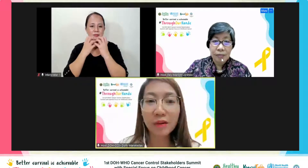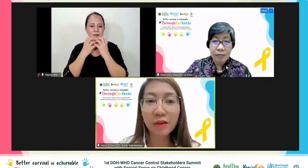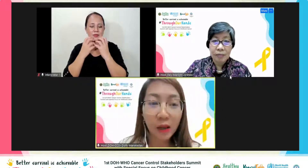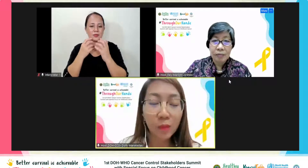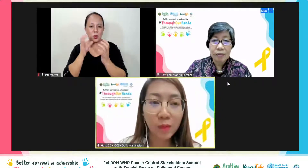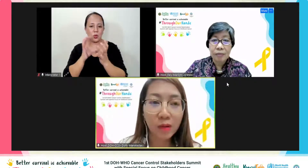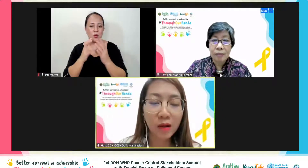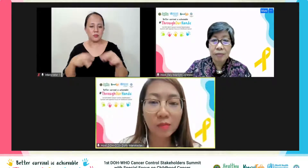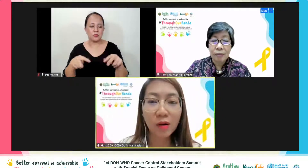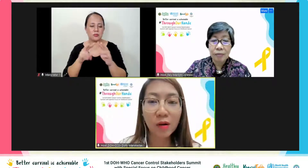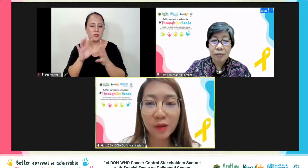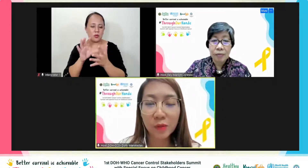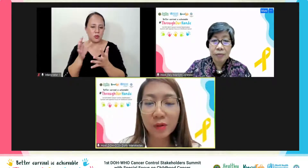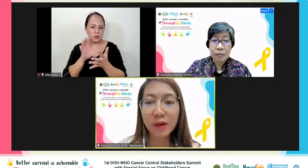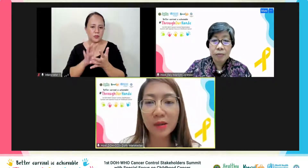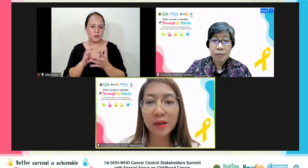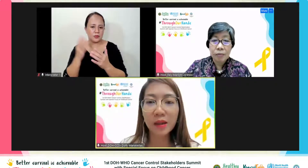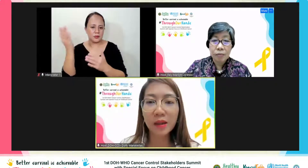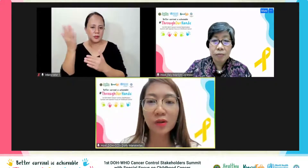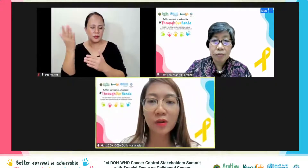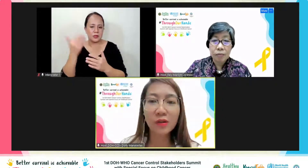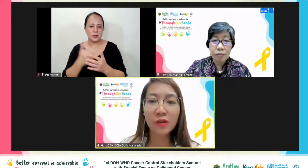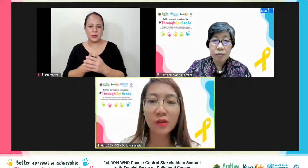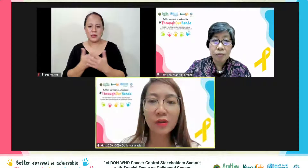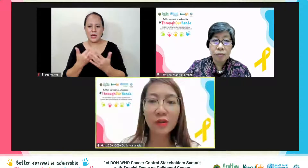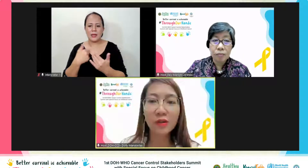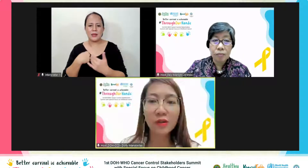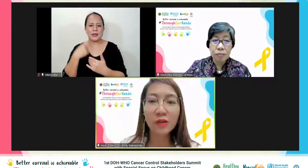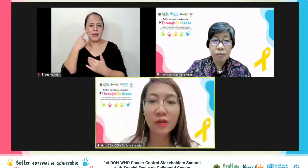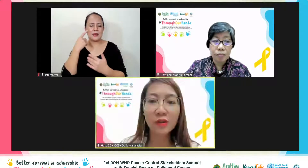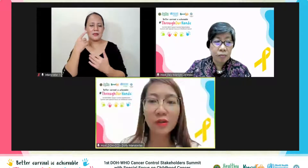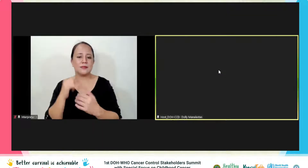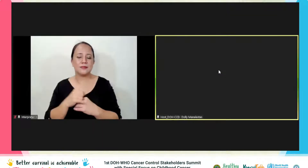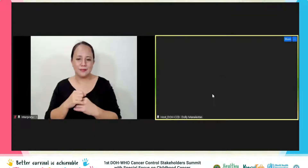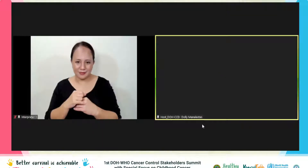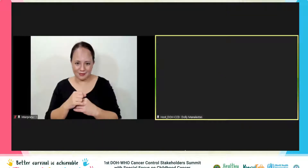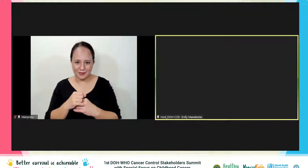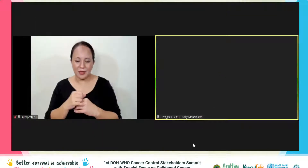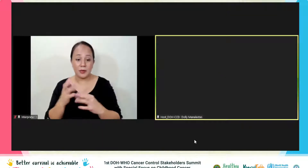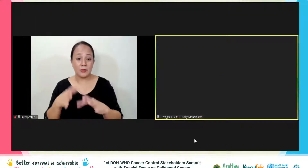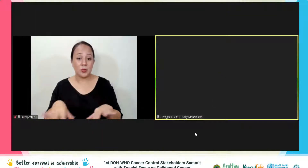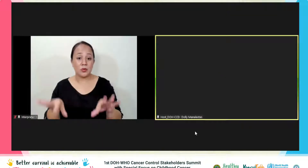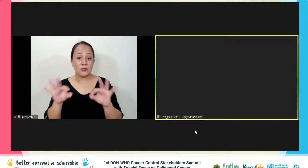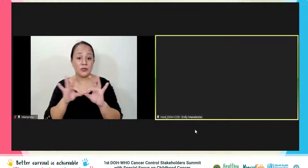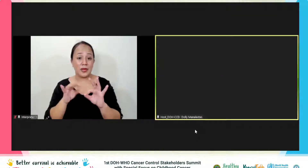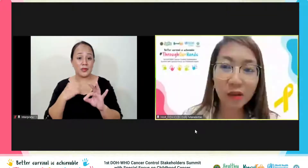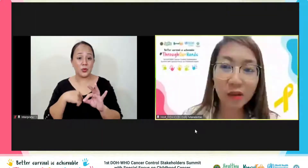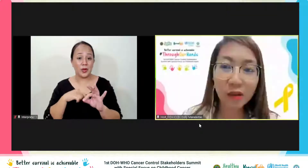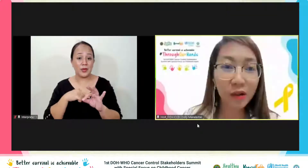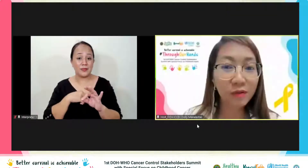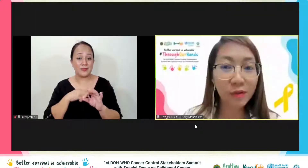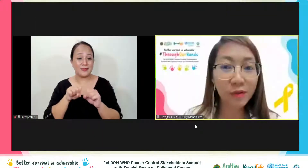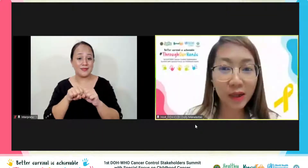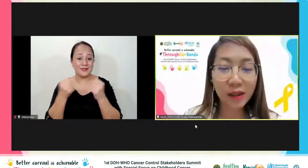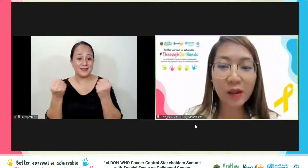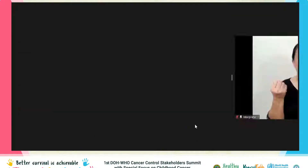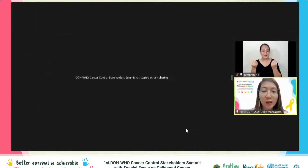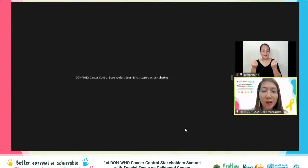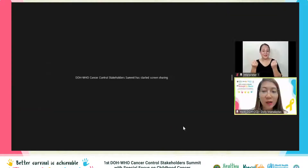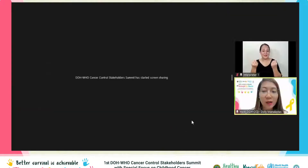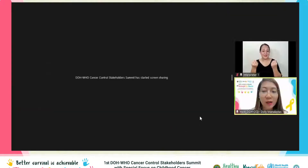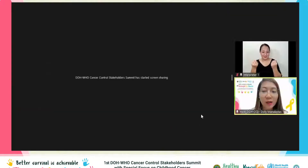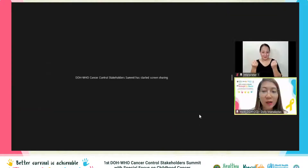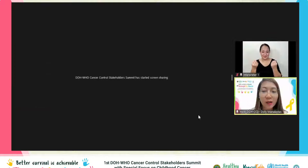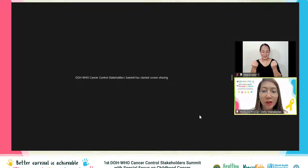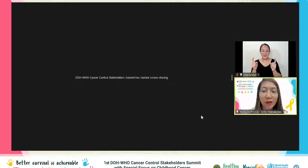comments with the presentations. And with that aside, I think it is also very important for us to have a break. So let's have